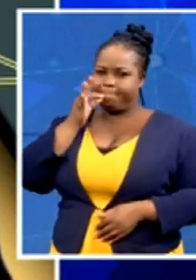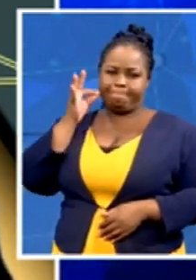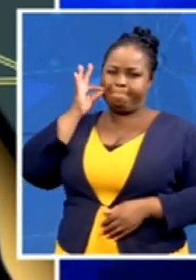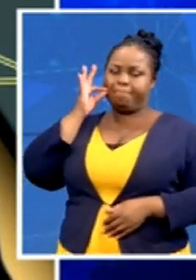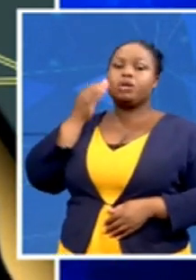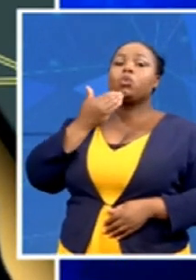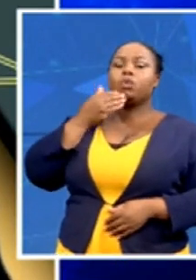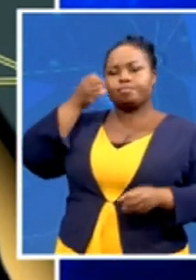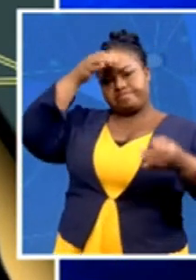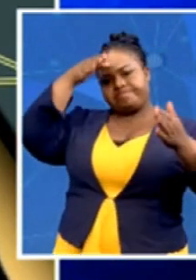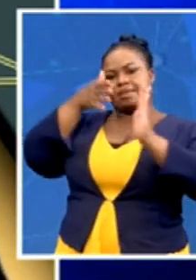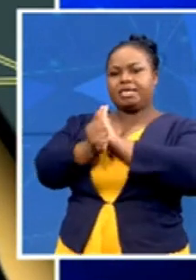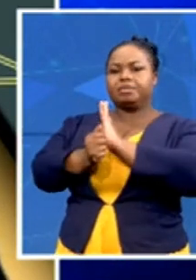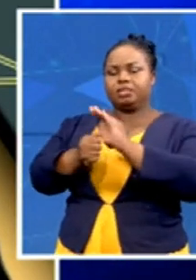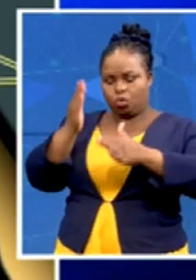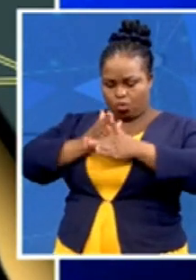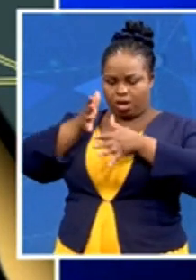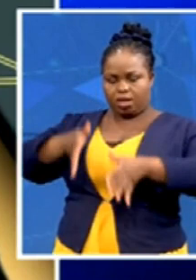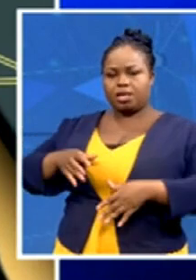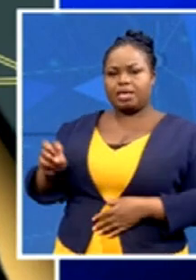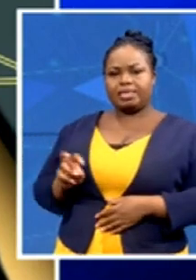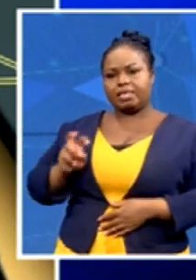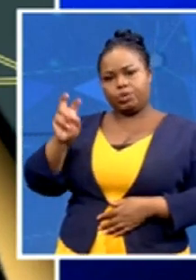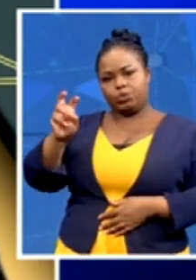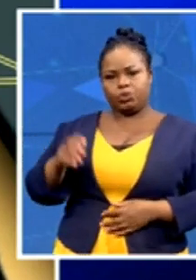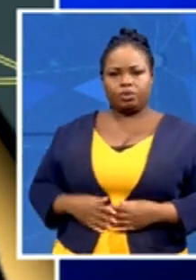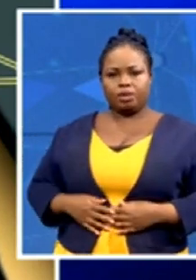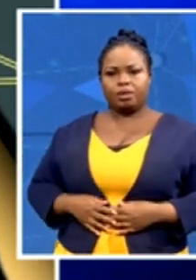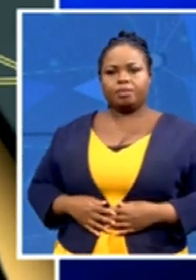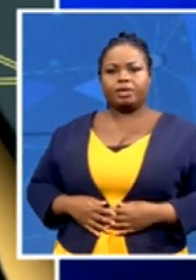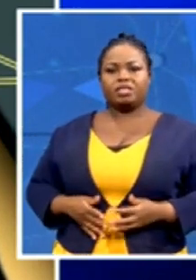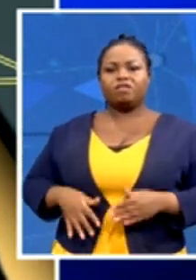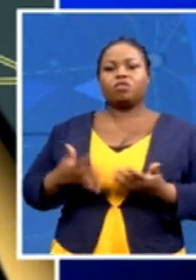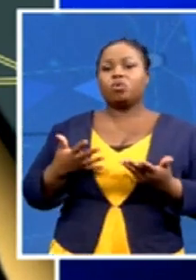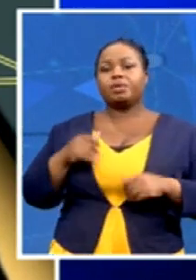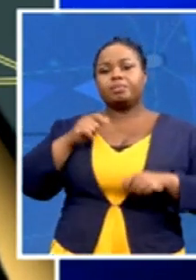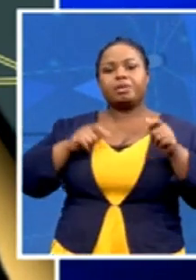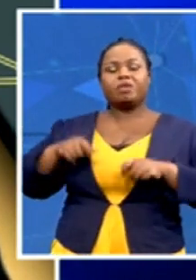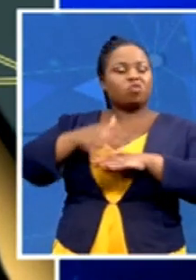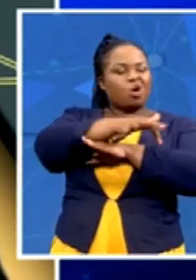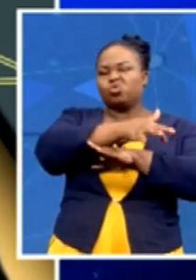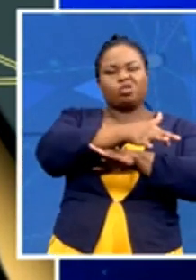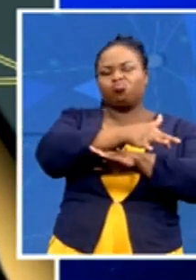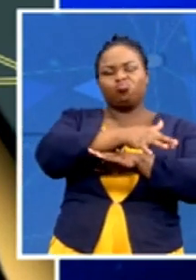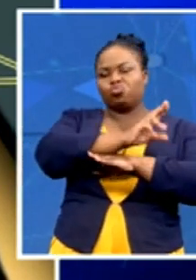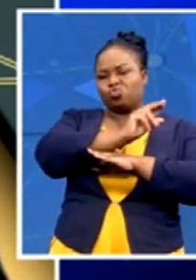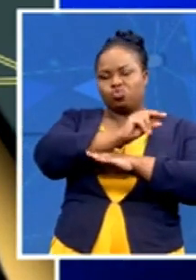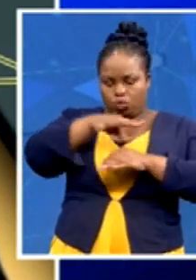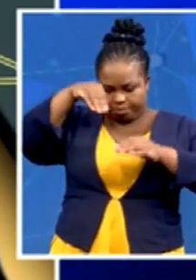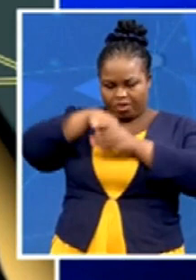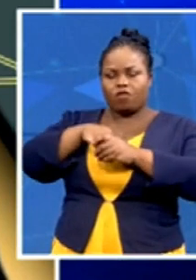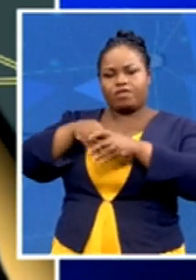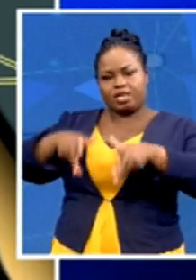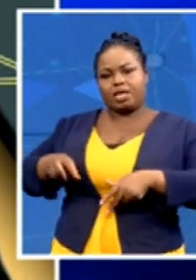organization, and we didn't even get any of the people from outside to assist on this particular one because we've got the expertise that